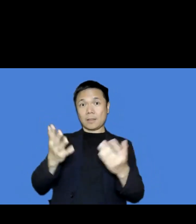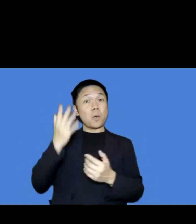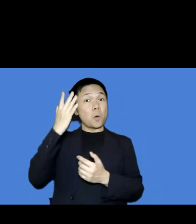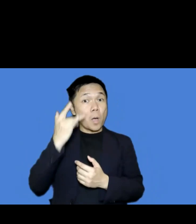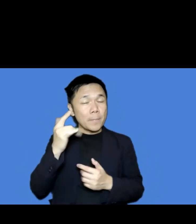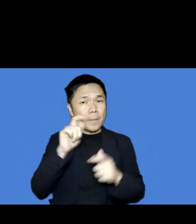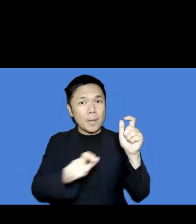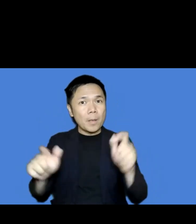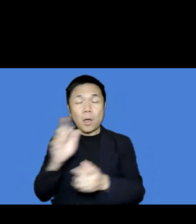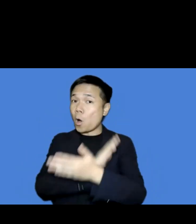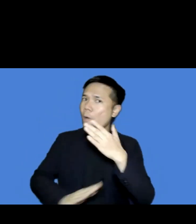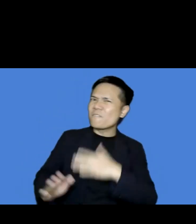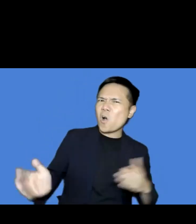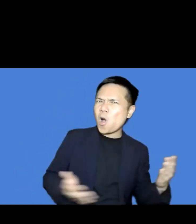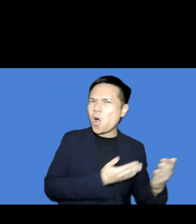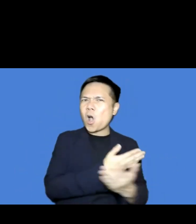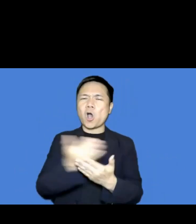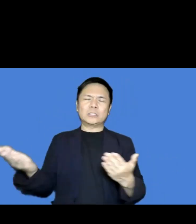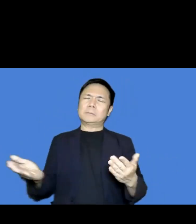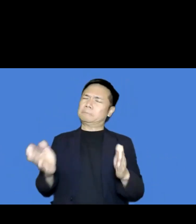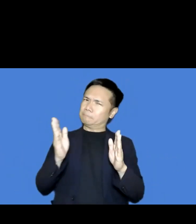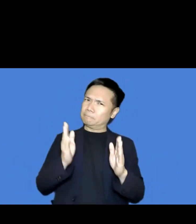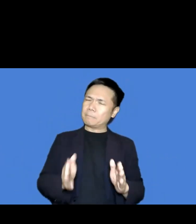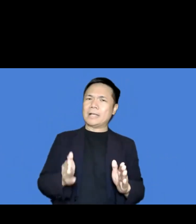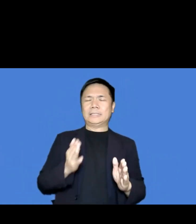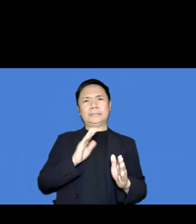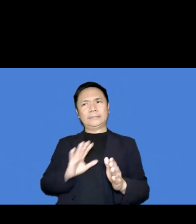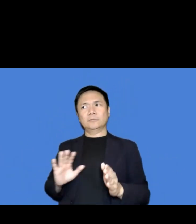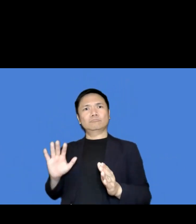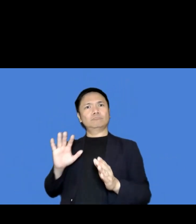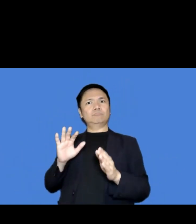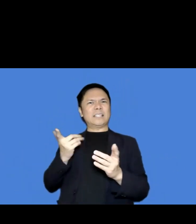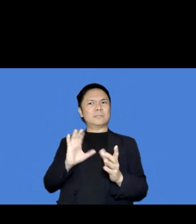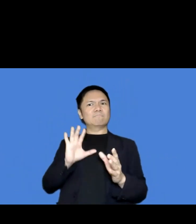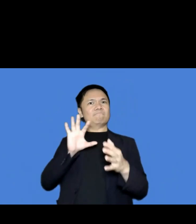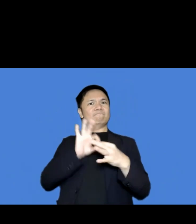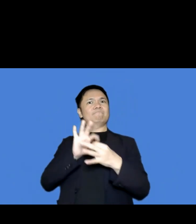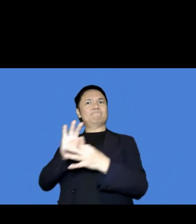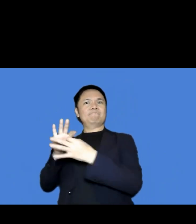with disability at all level have a seat on the table.